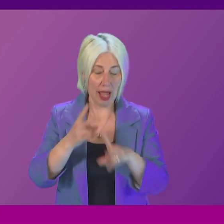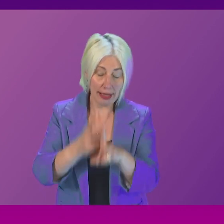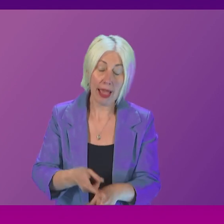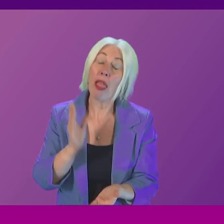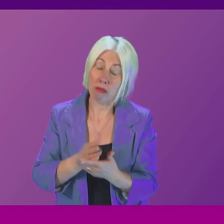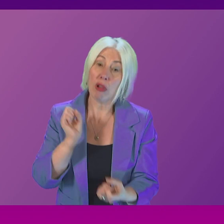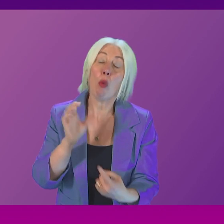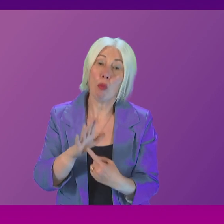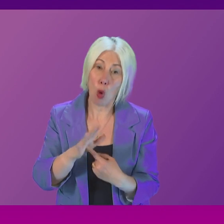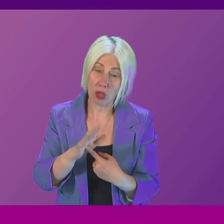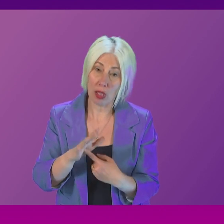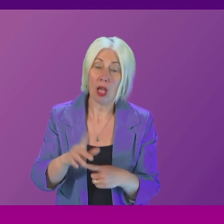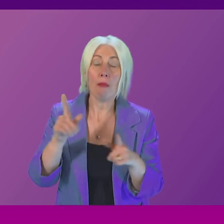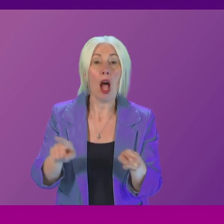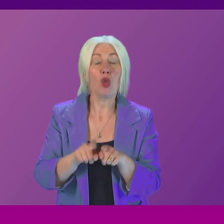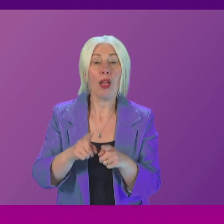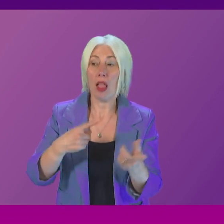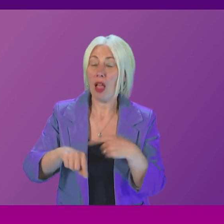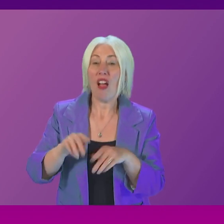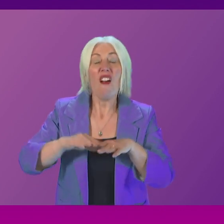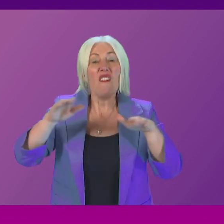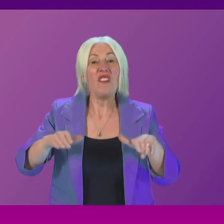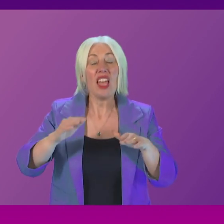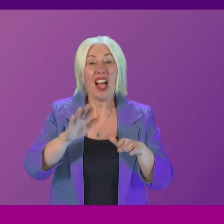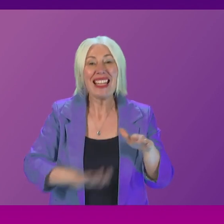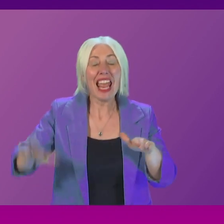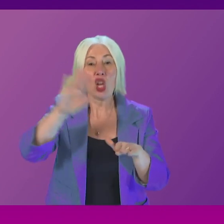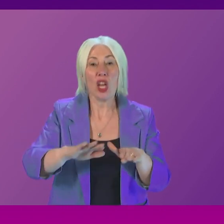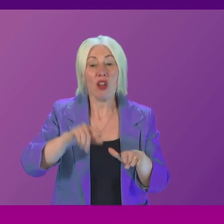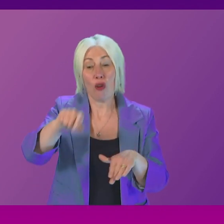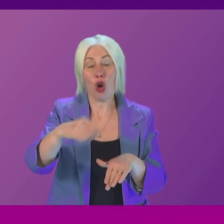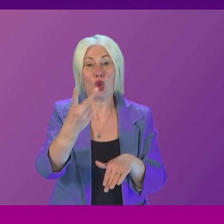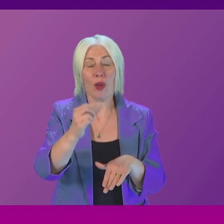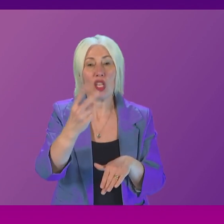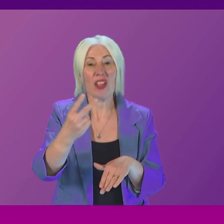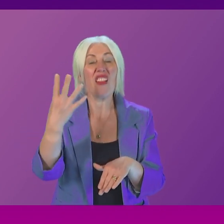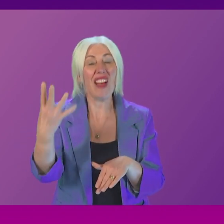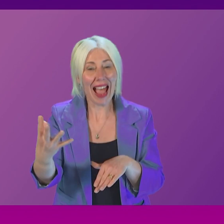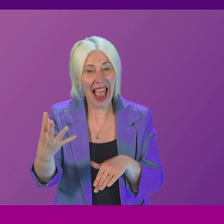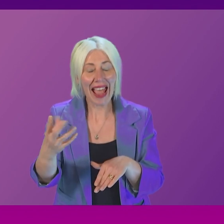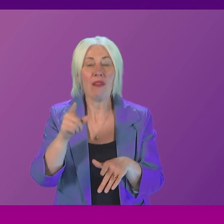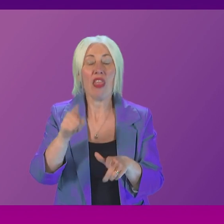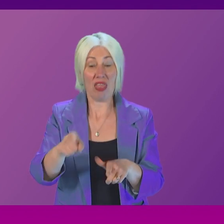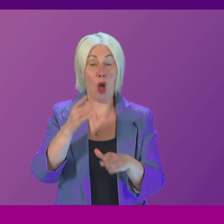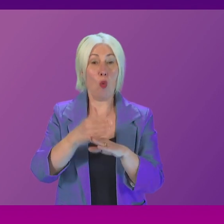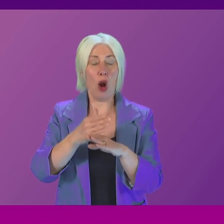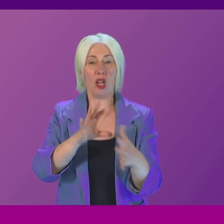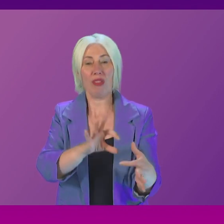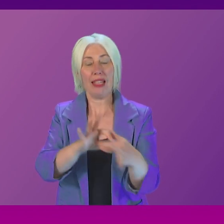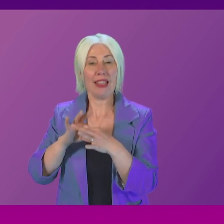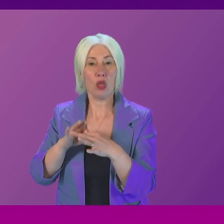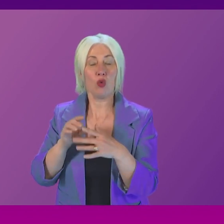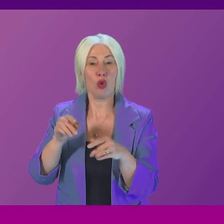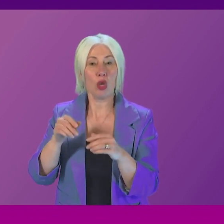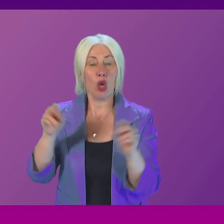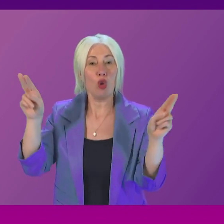in that regard, but also the work that we're doing in relation to Fair Nation to 2025, which looks at much of the work in relation to